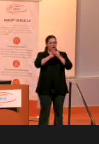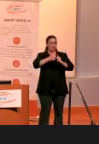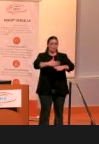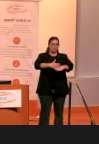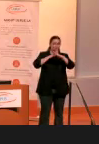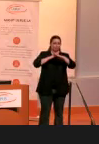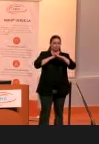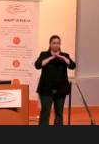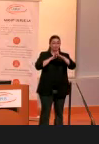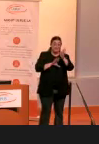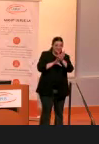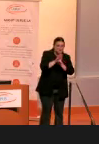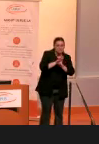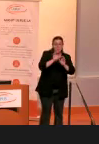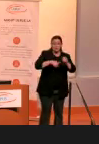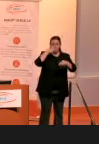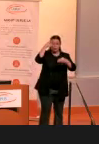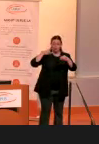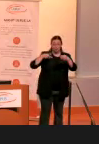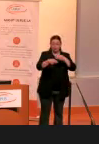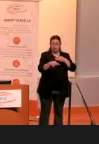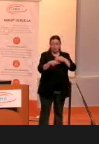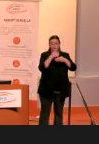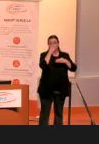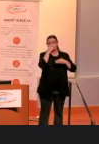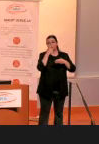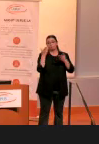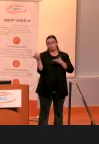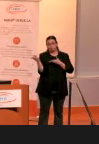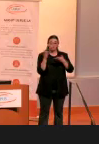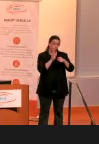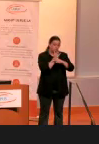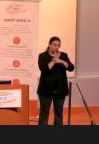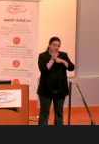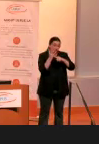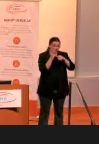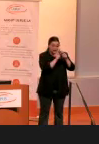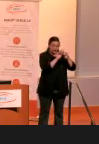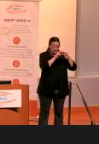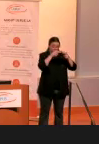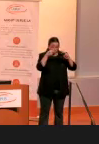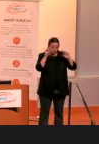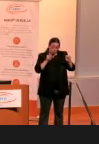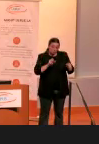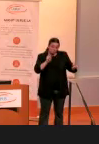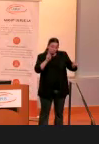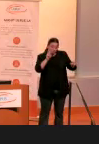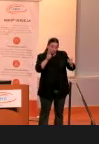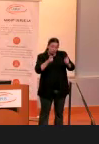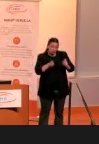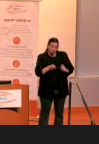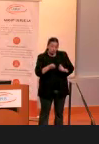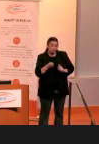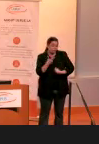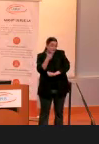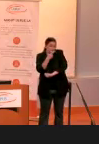could start by altering genetic presentations. We might be able to vaccinate people to prevent